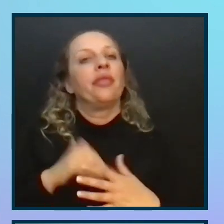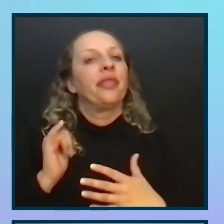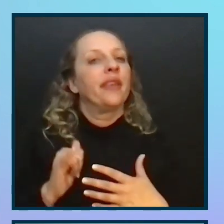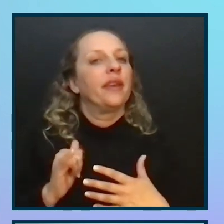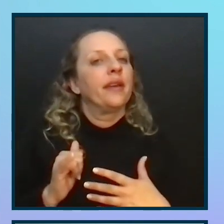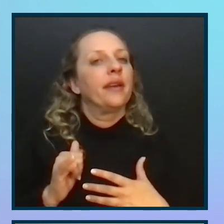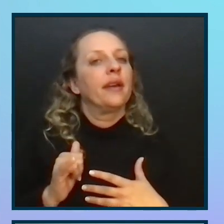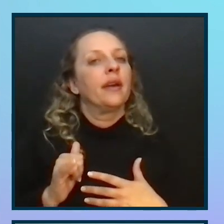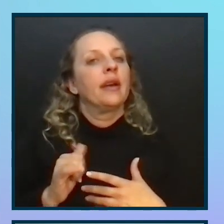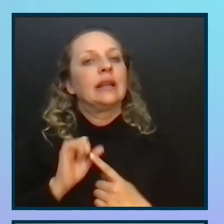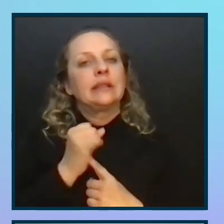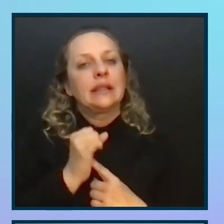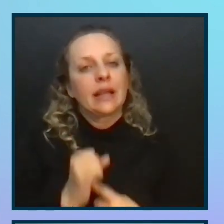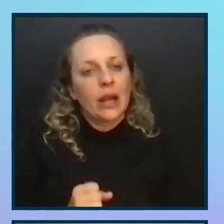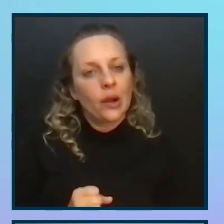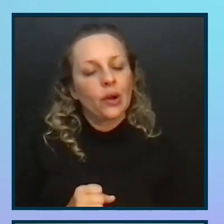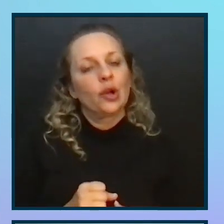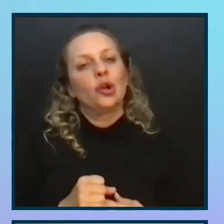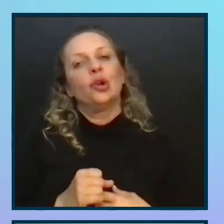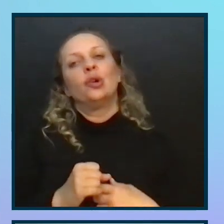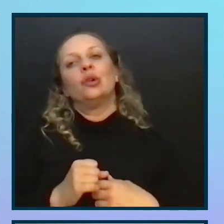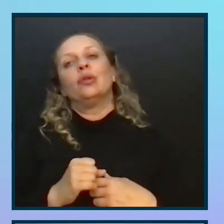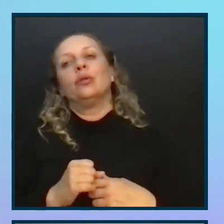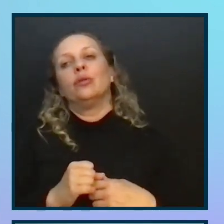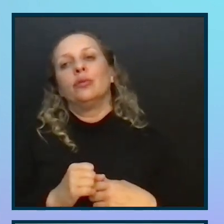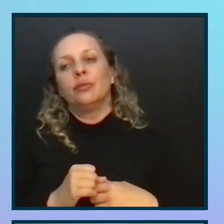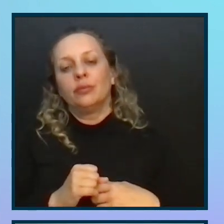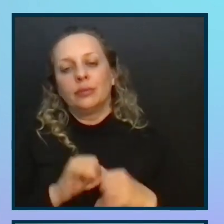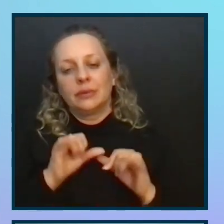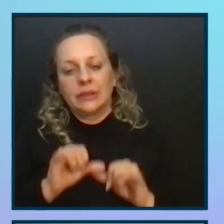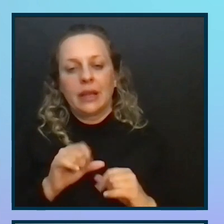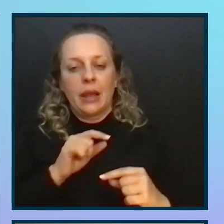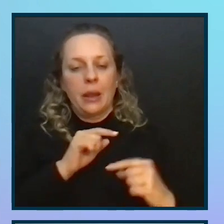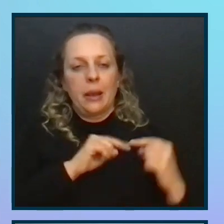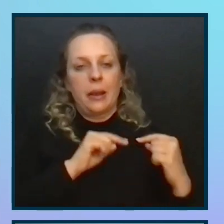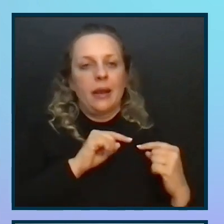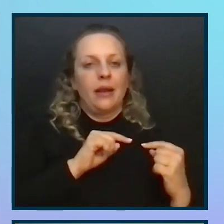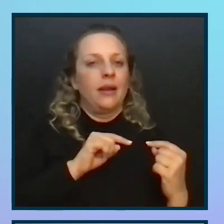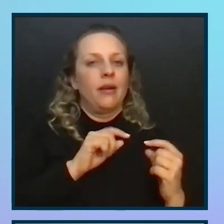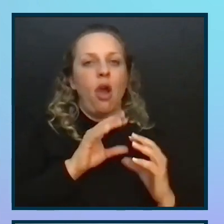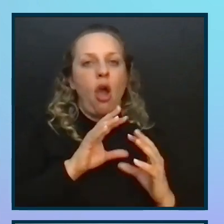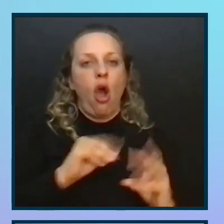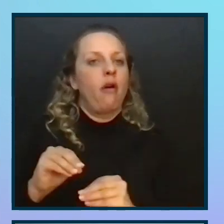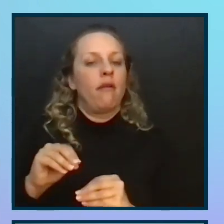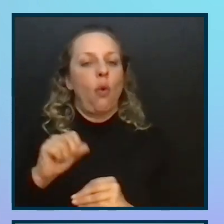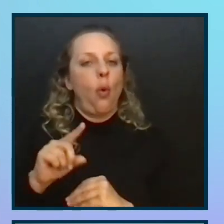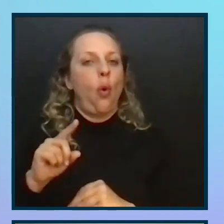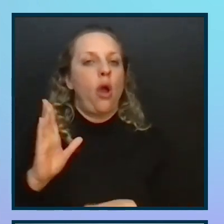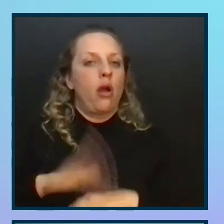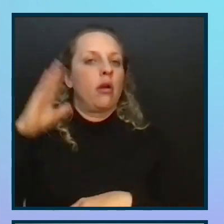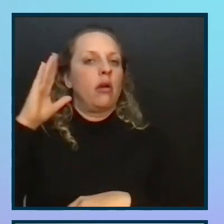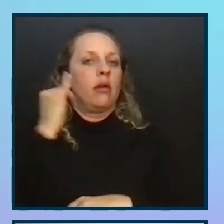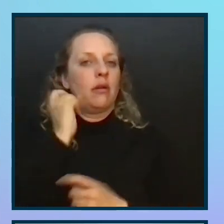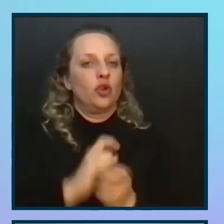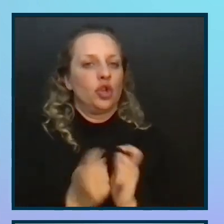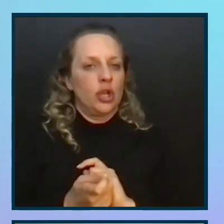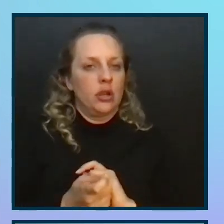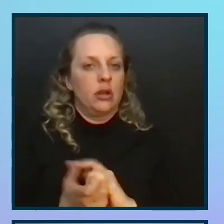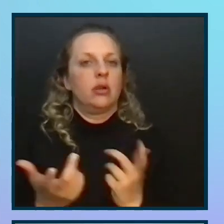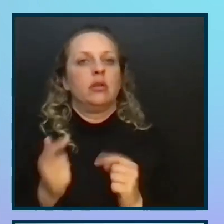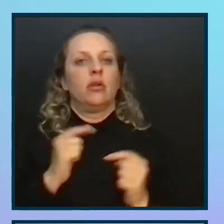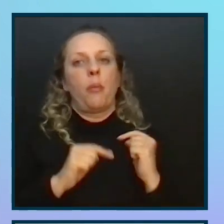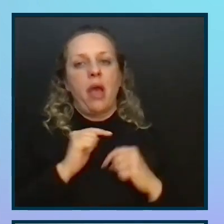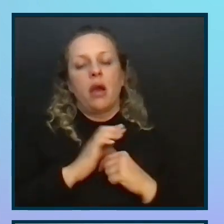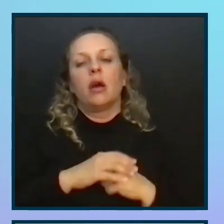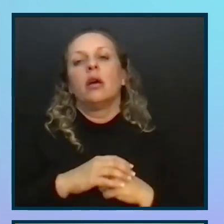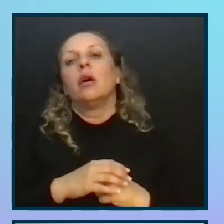the scenarios in which the save and back buttons are disabled or will throw up an alert if you make a change and go back,